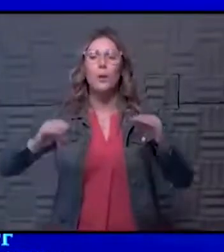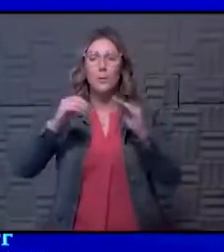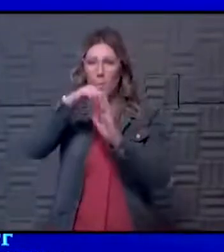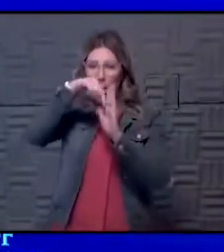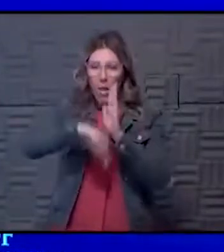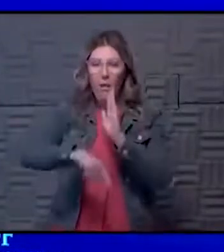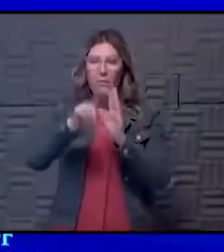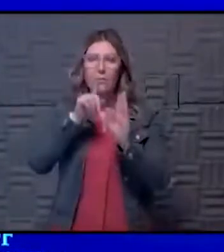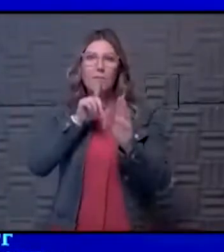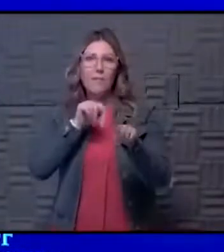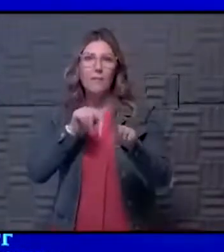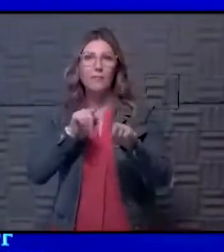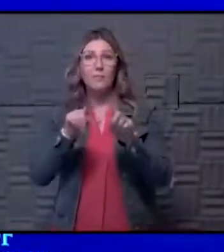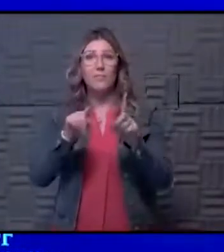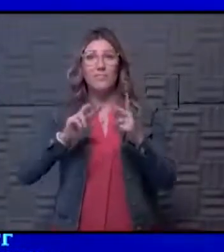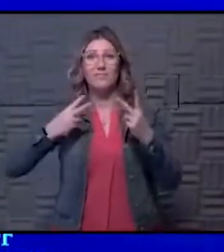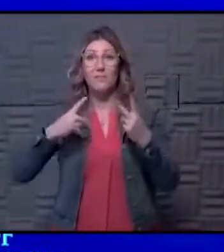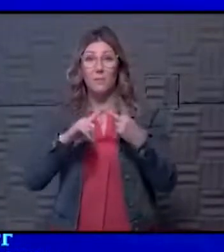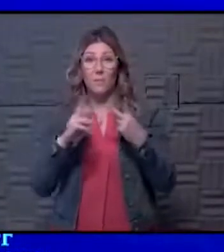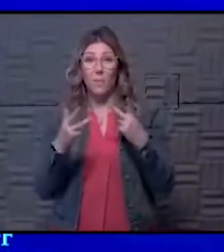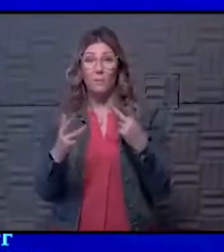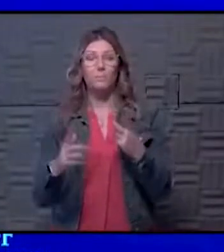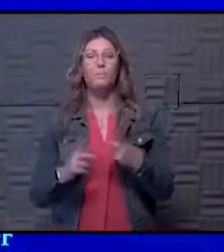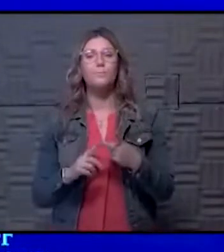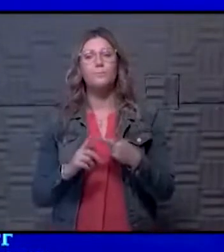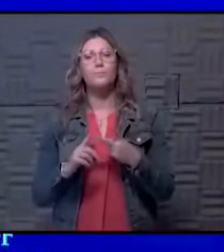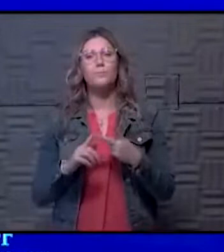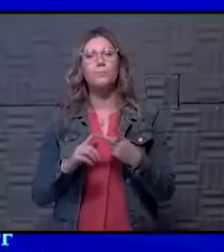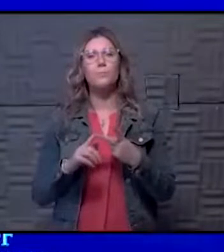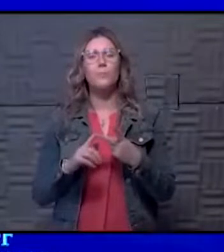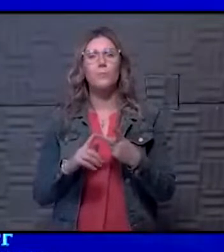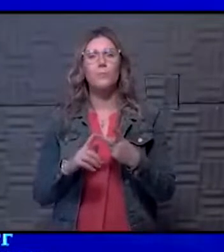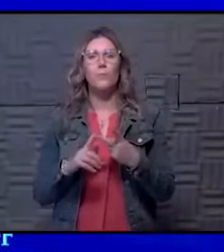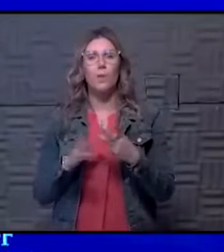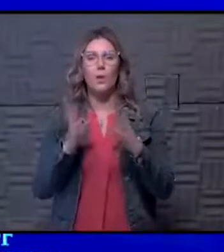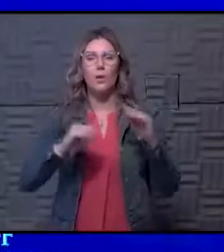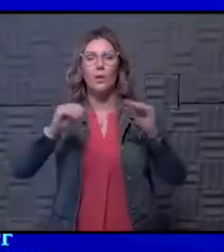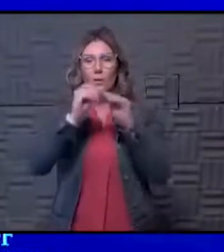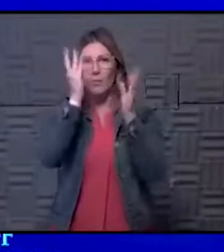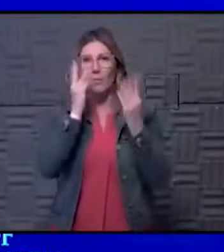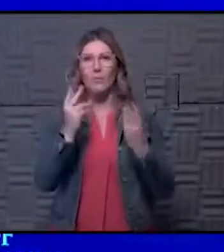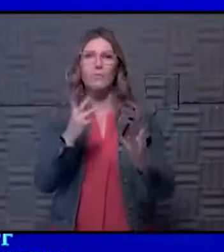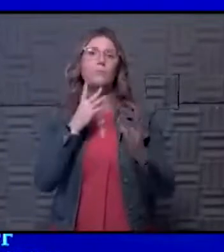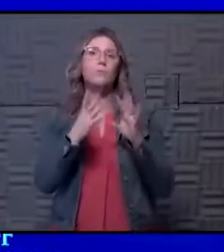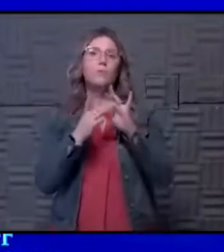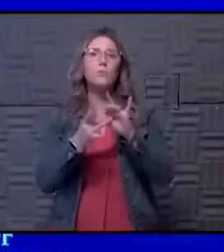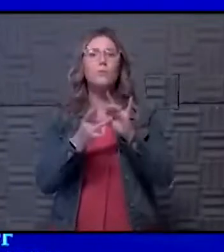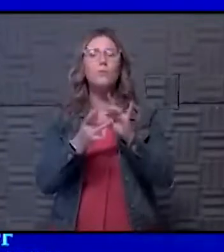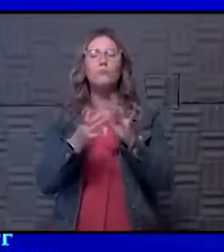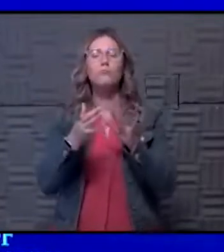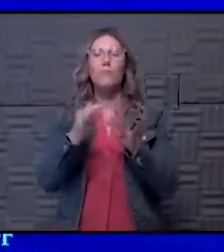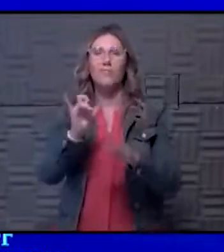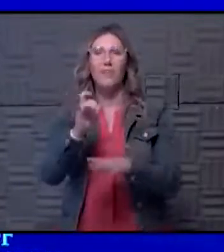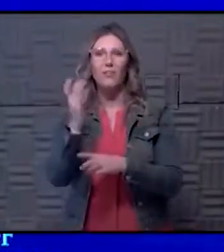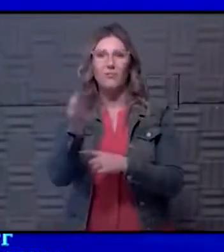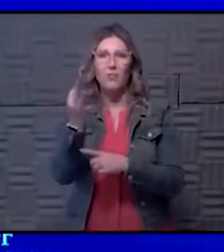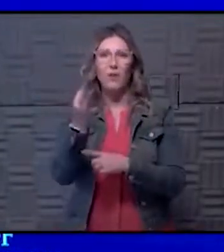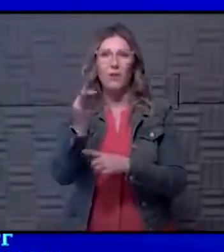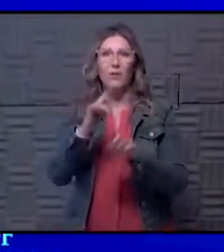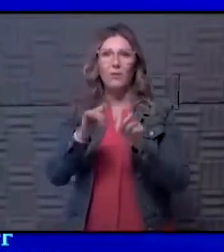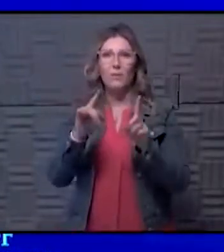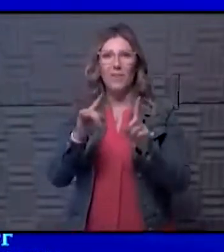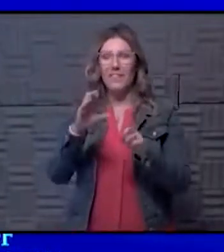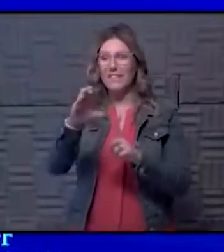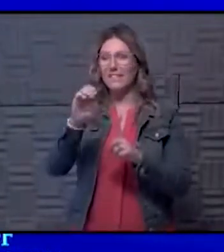can give. But secondly, the point about more information on Friday. What happened in a lot of these